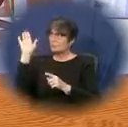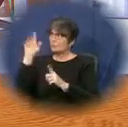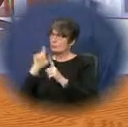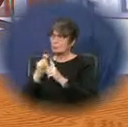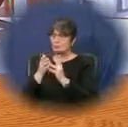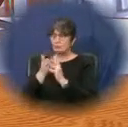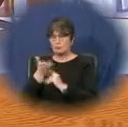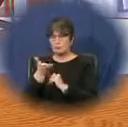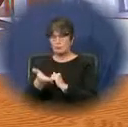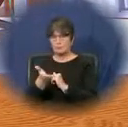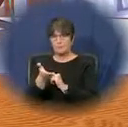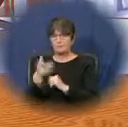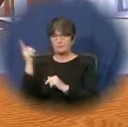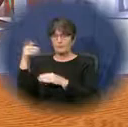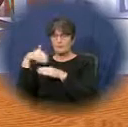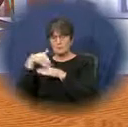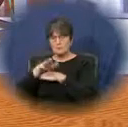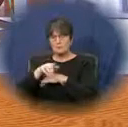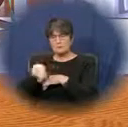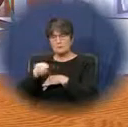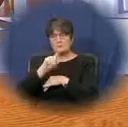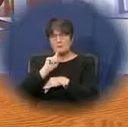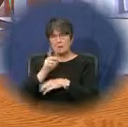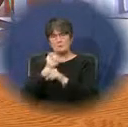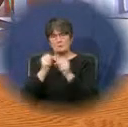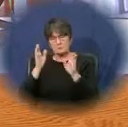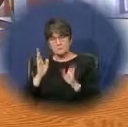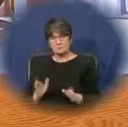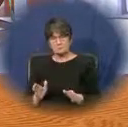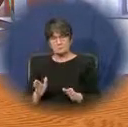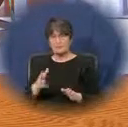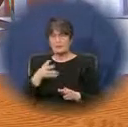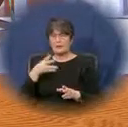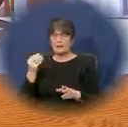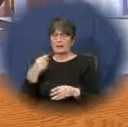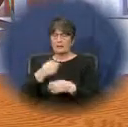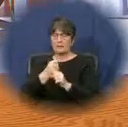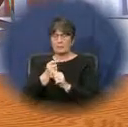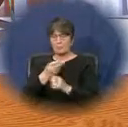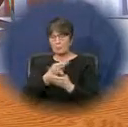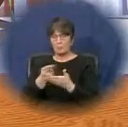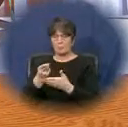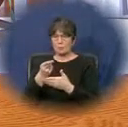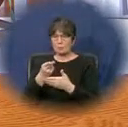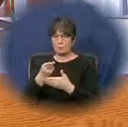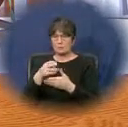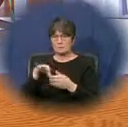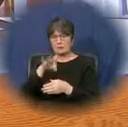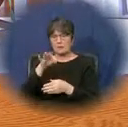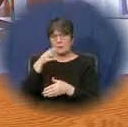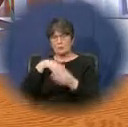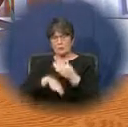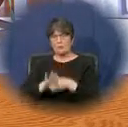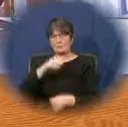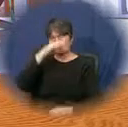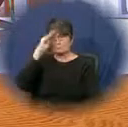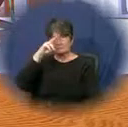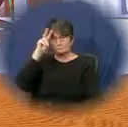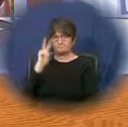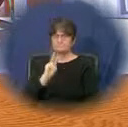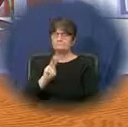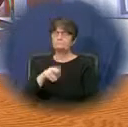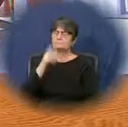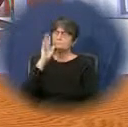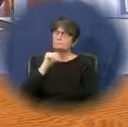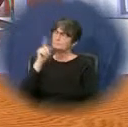all things, whom you sent as our Savior and Redeemer, incarnate by the Holy Spirit and born of the Virgin. Fulfilling